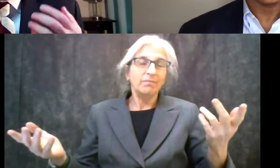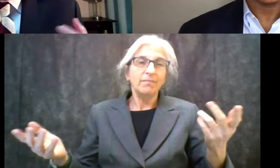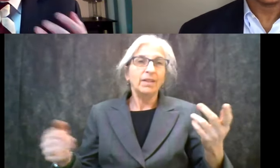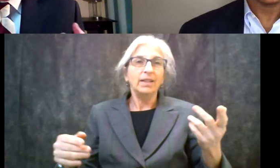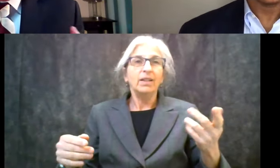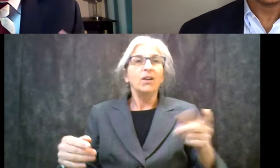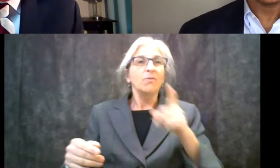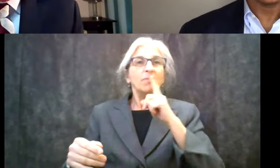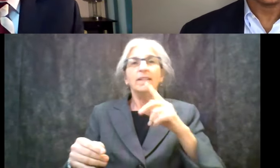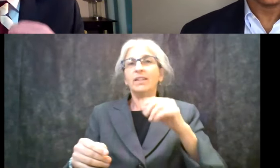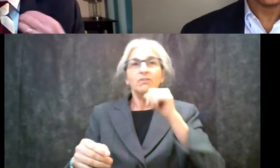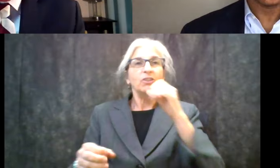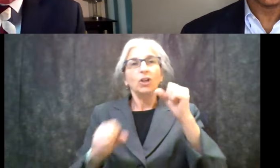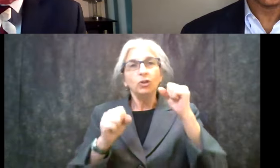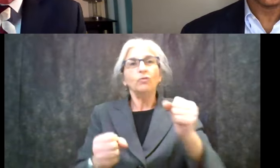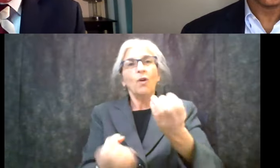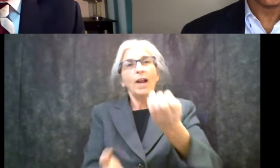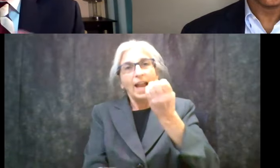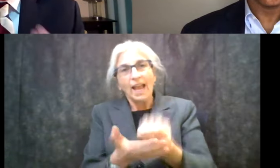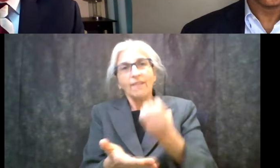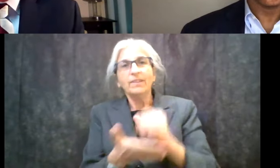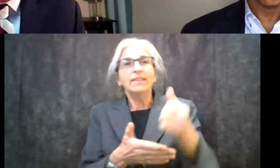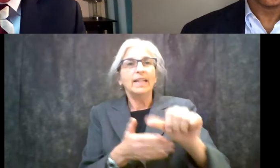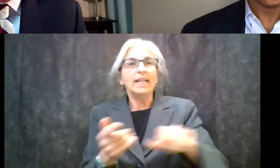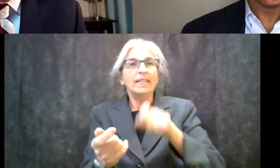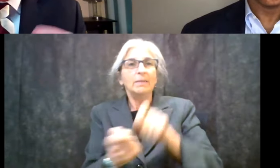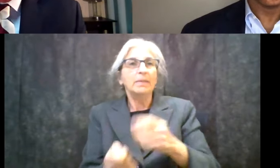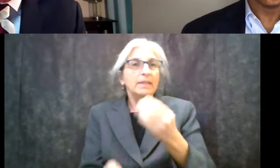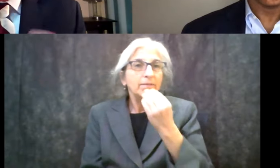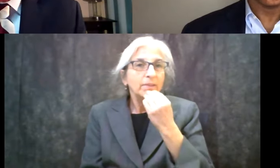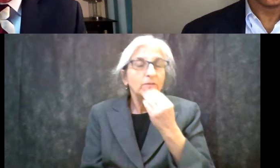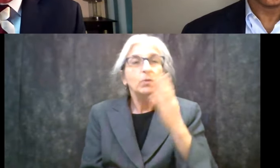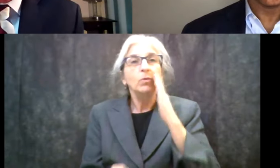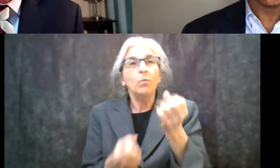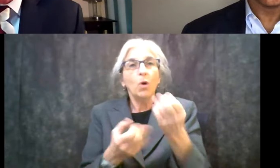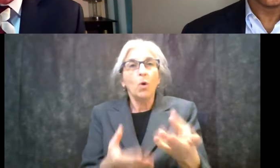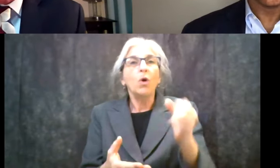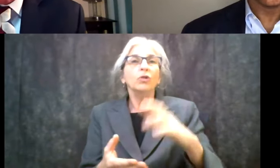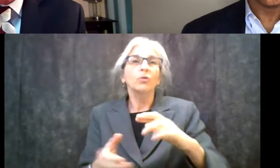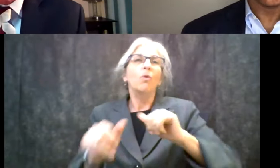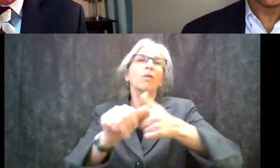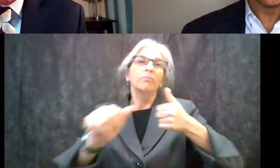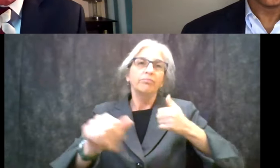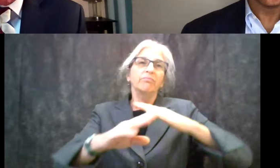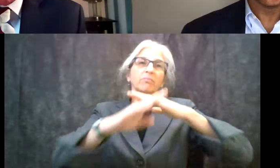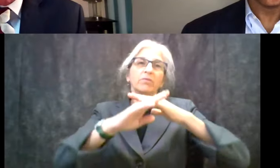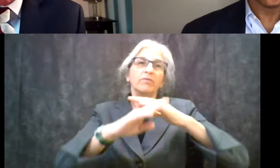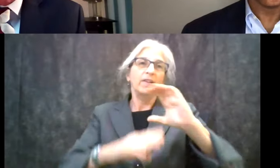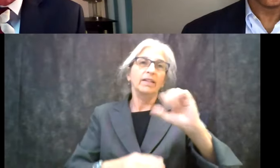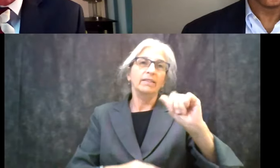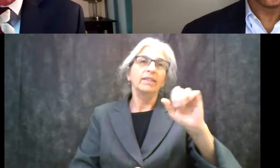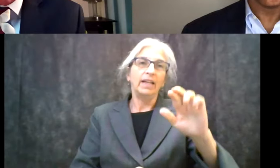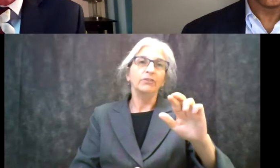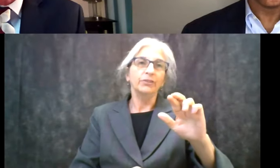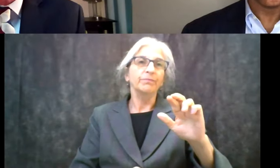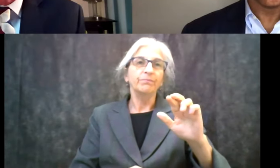not strong data that any specific food or specific food will cause or prevent cancer. That's been harder to establish because those